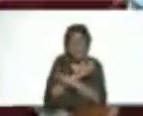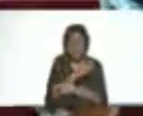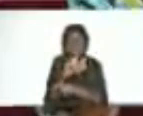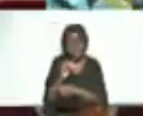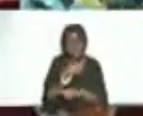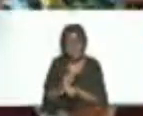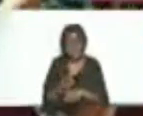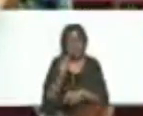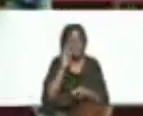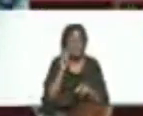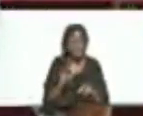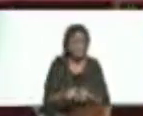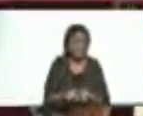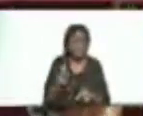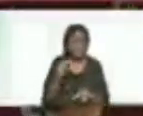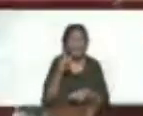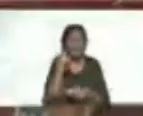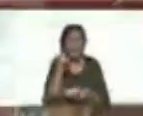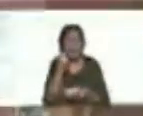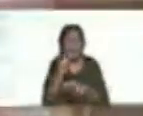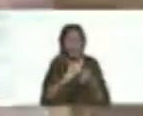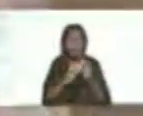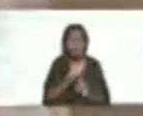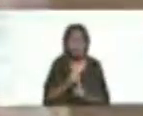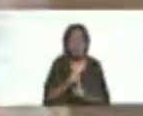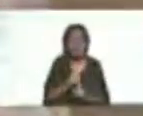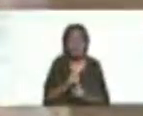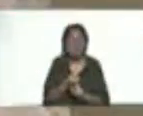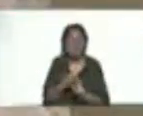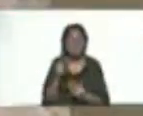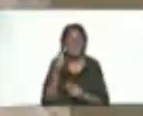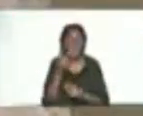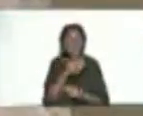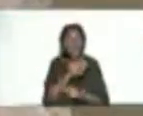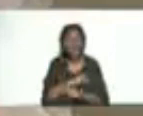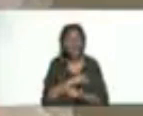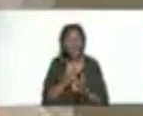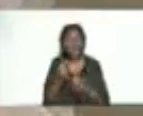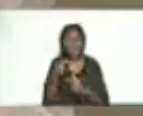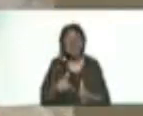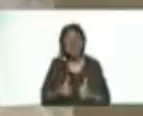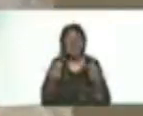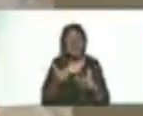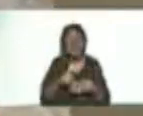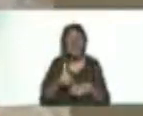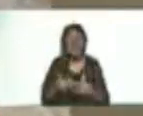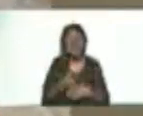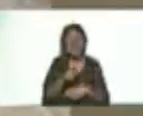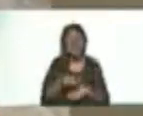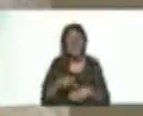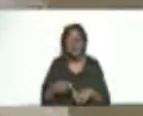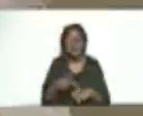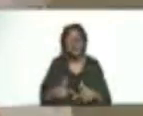sister, an aunt, and a friend. Our dear colleague, Nathalee Martinborough. Again, coming to you live here at the New Life Worship Center